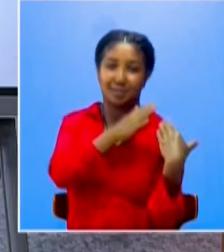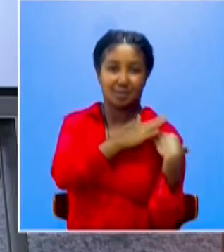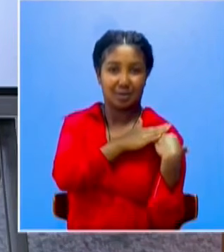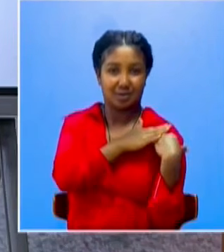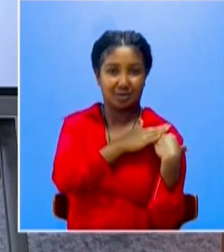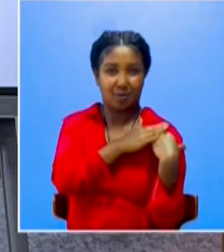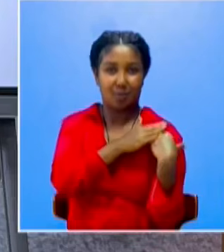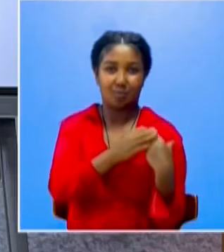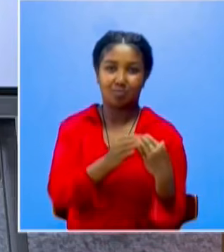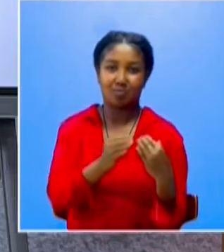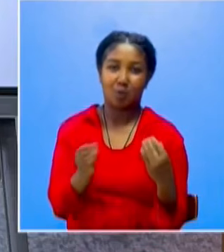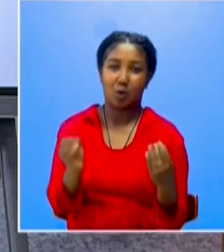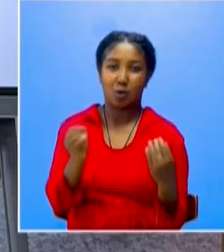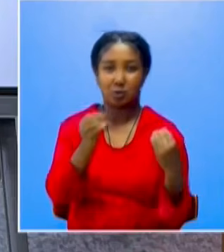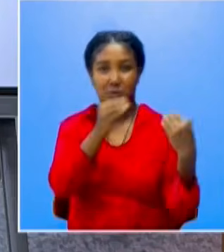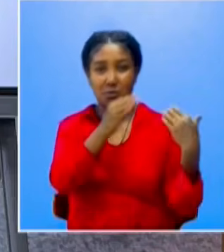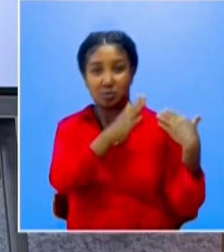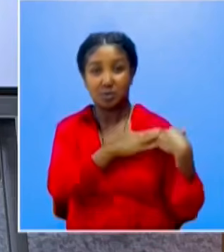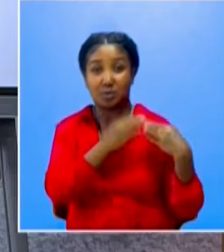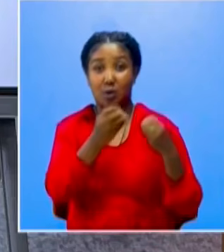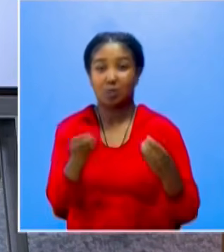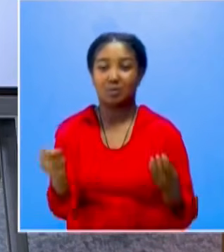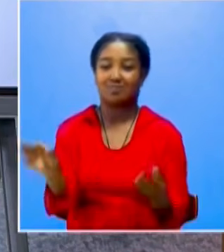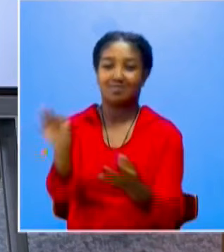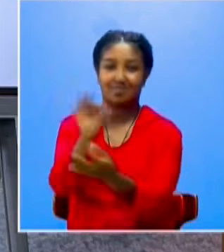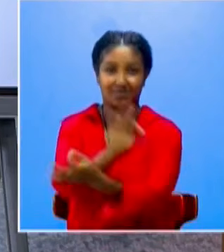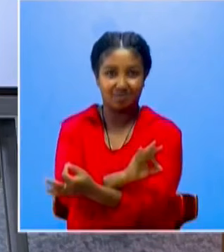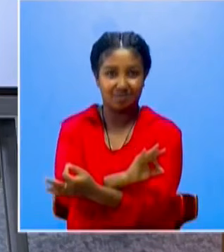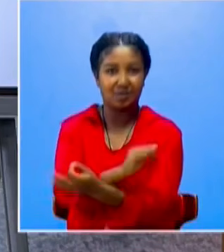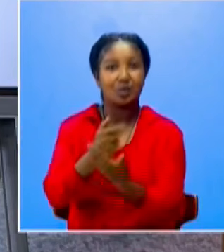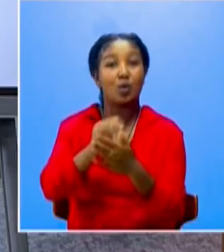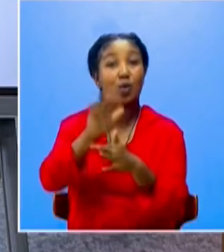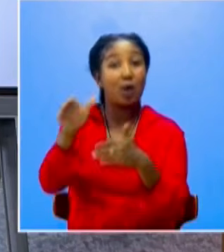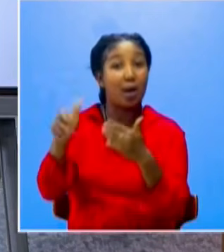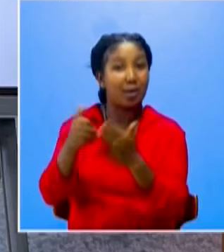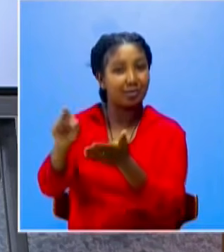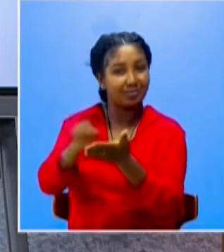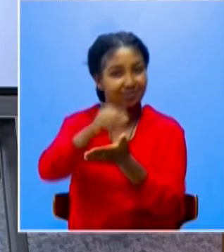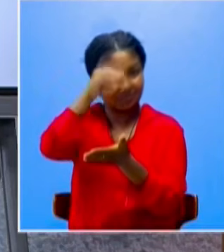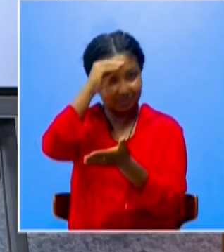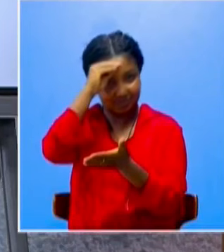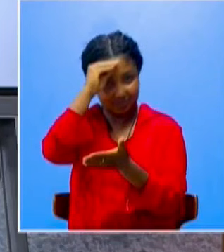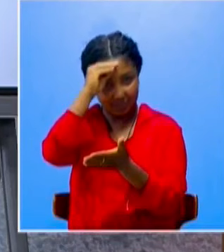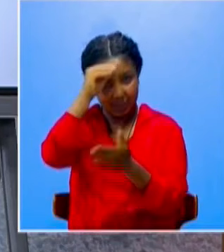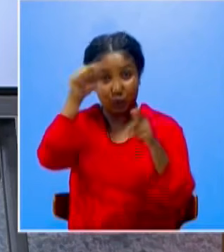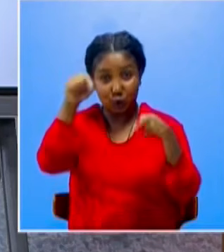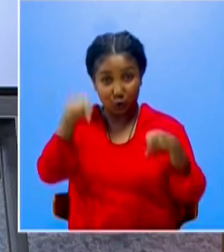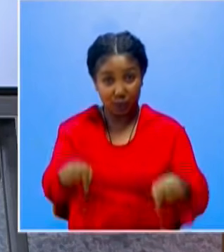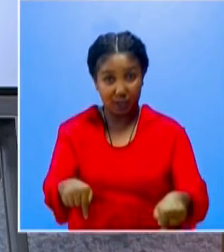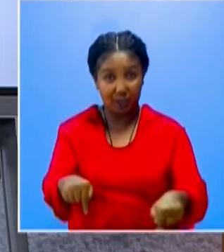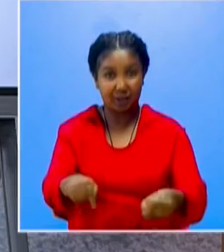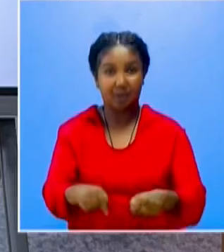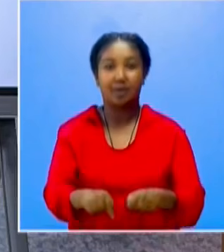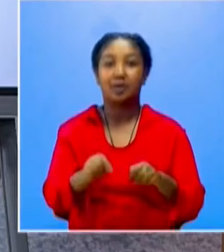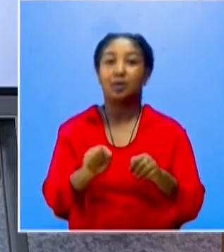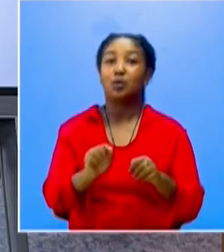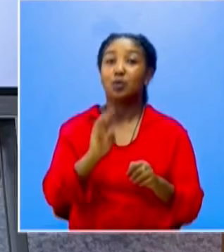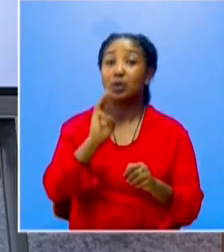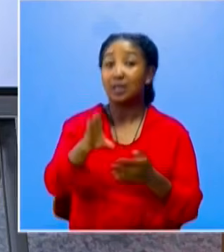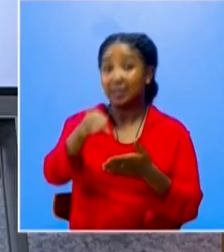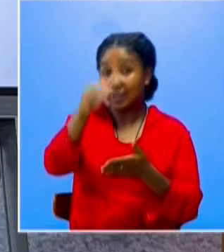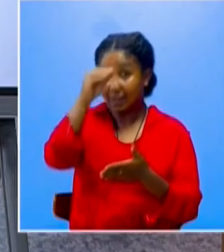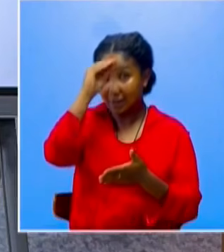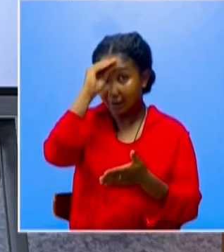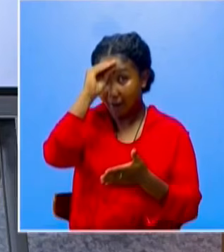of passive sentence. Very good. That was all about last week. And today, we're going to